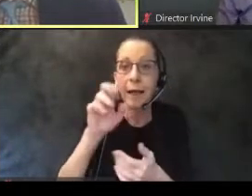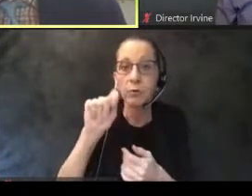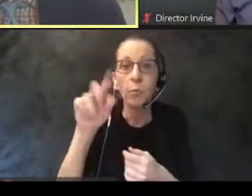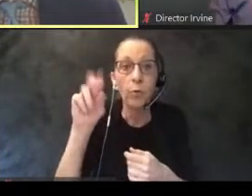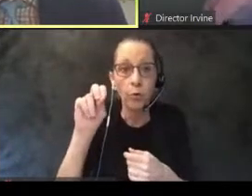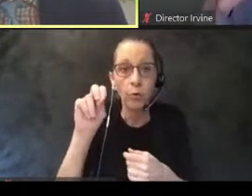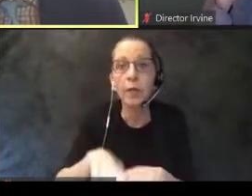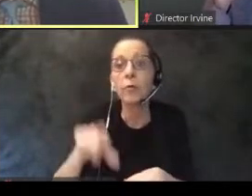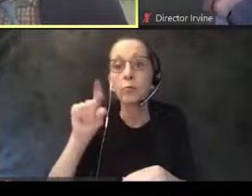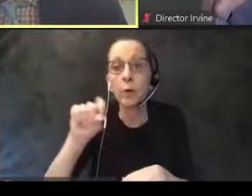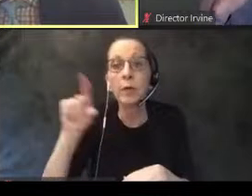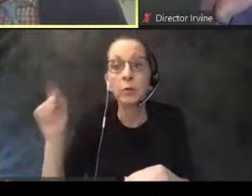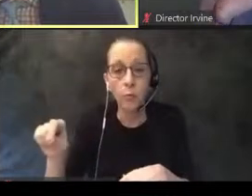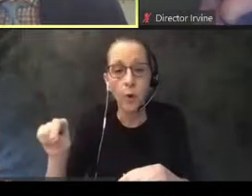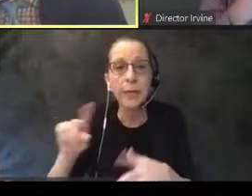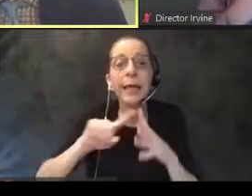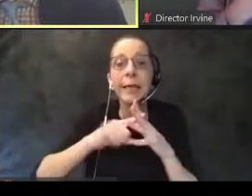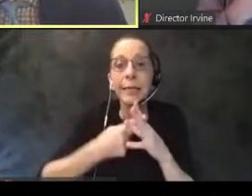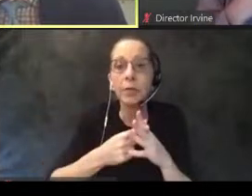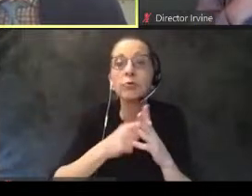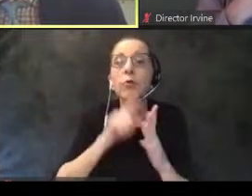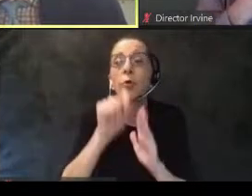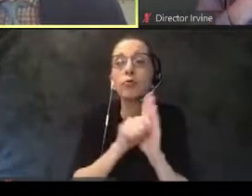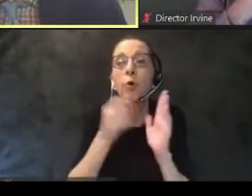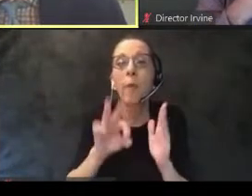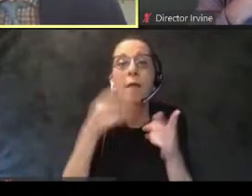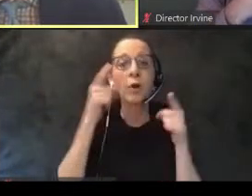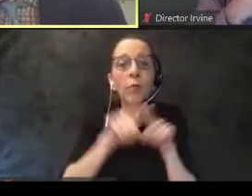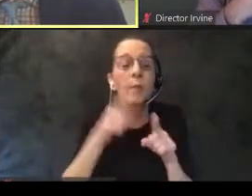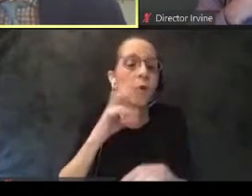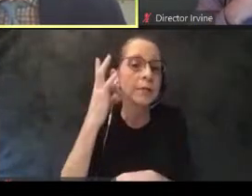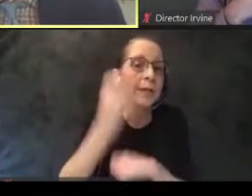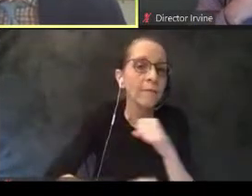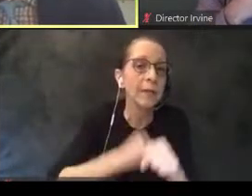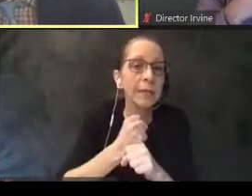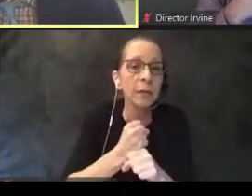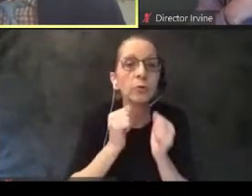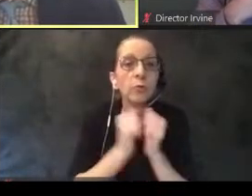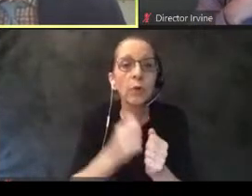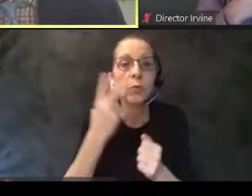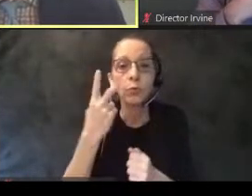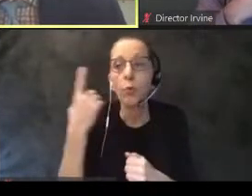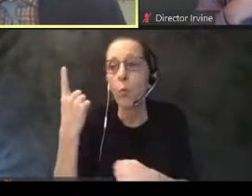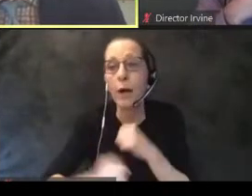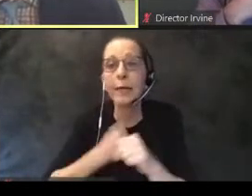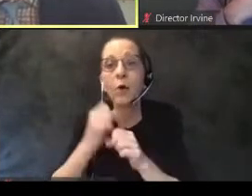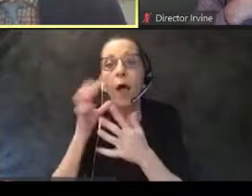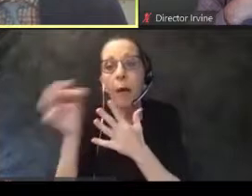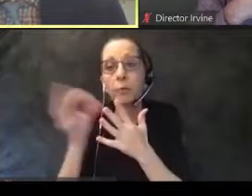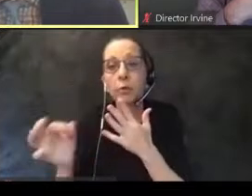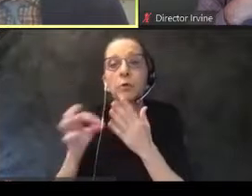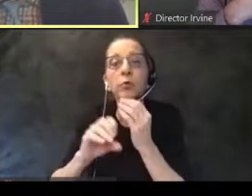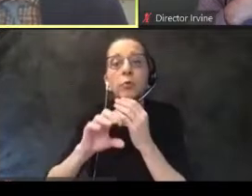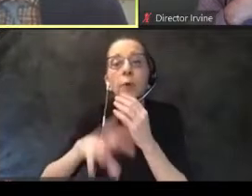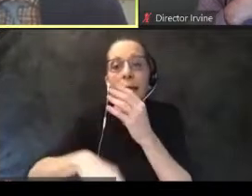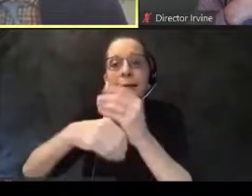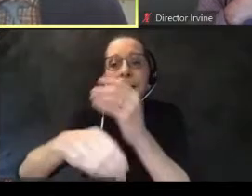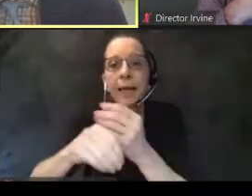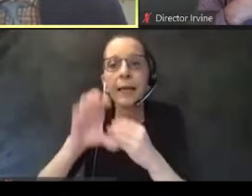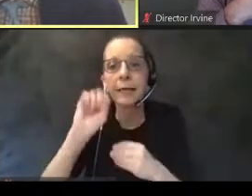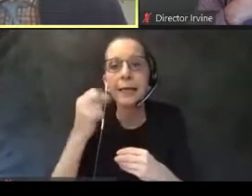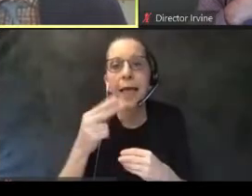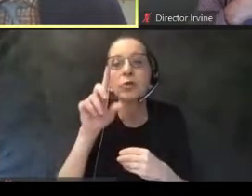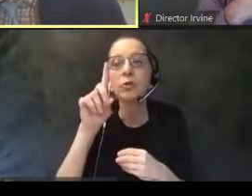30th, 2020, and the initial term of the agreement is for 7 years with 2 one-year options to extend. Cash Depot